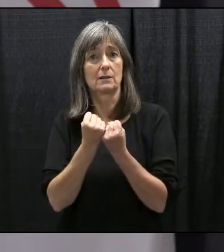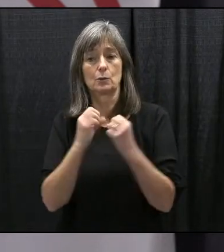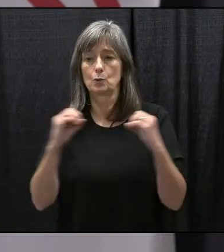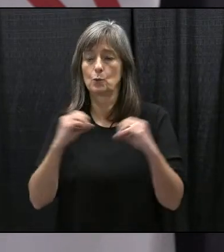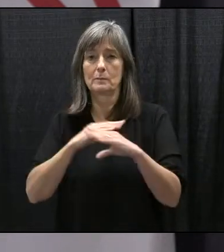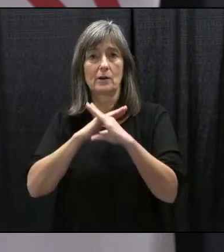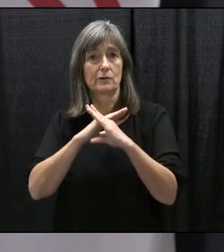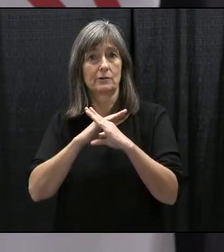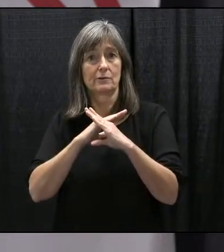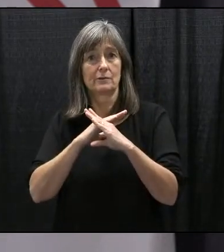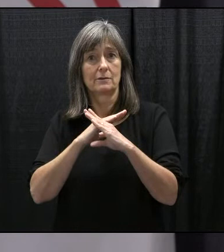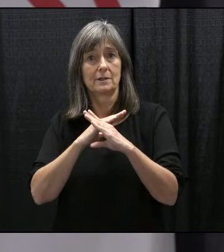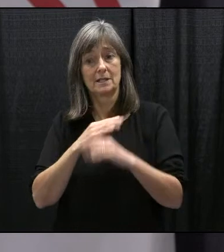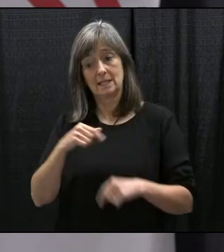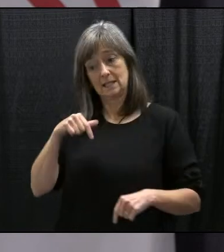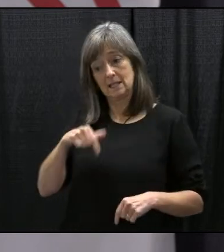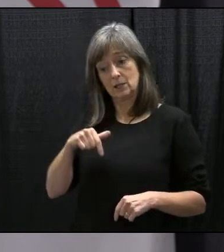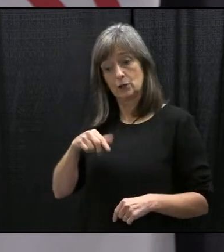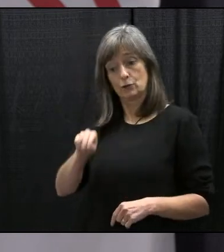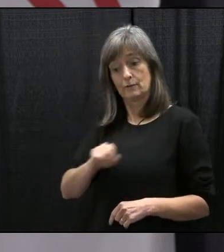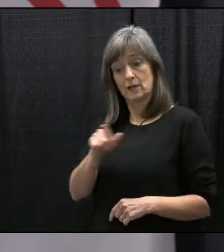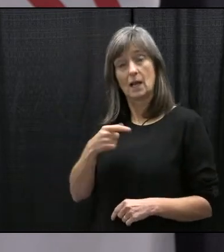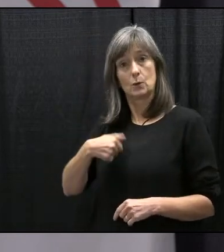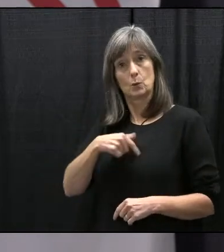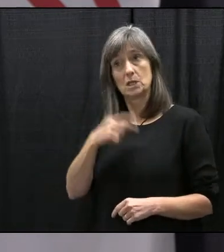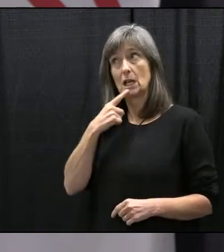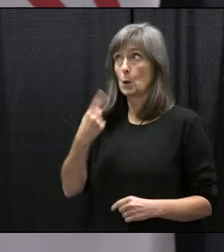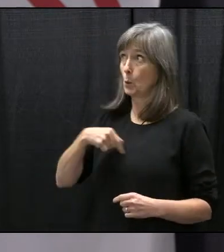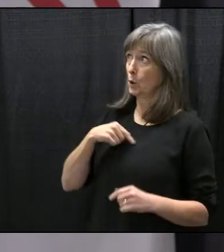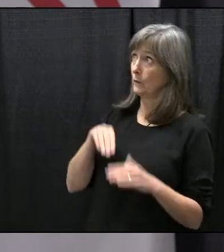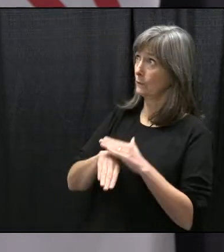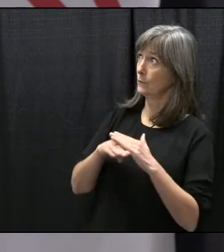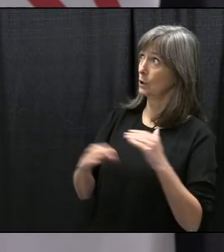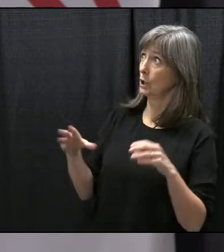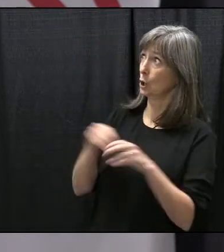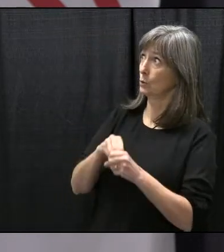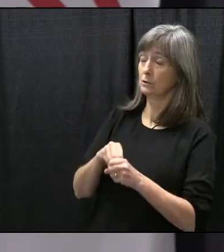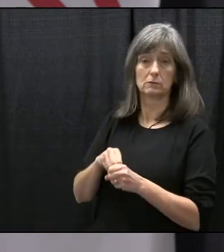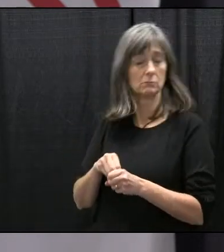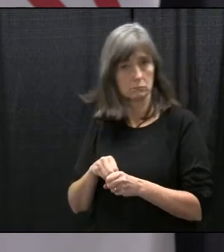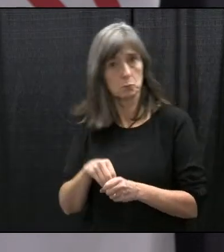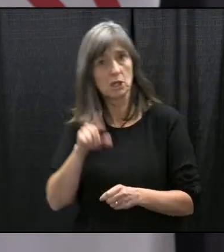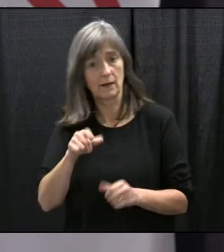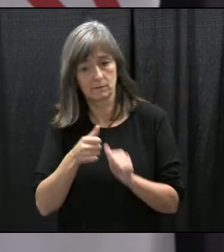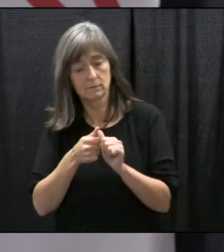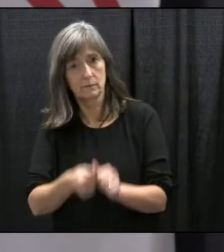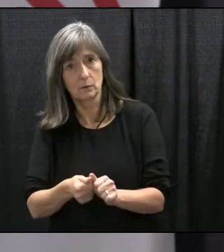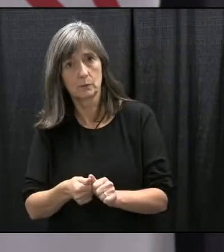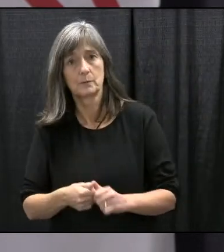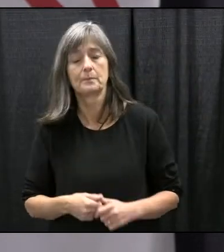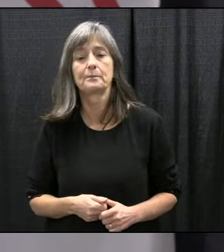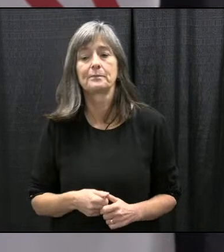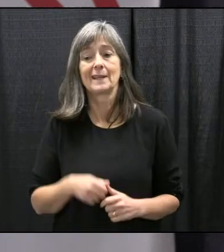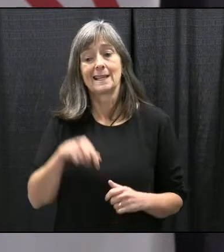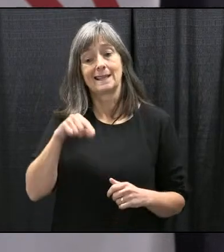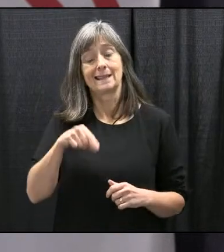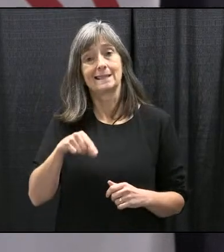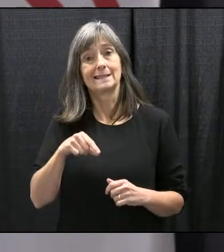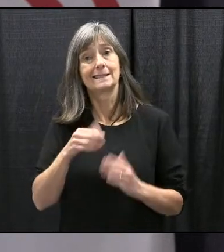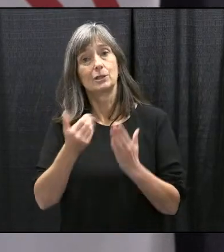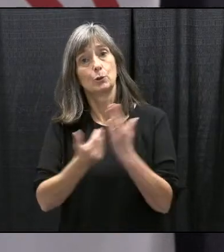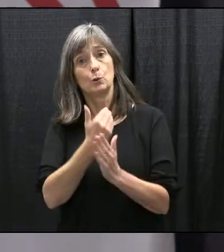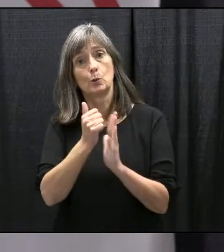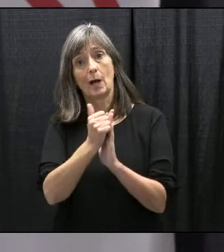that promotes itself as being inclusive and accessible. The proposed Accessibility Act, which I would describe